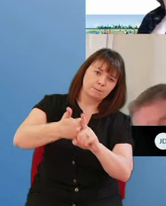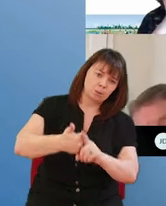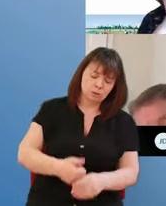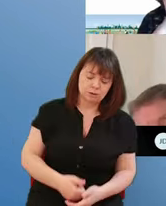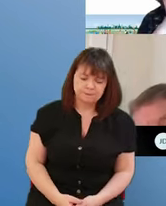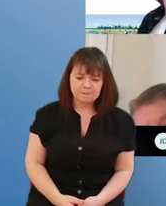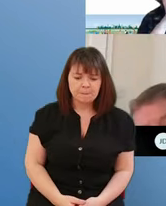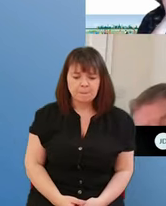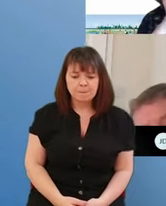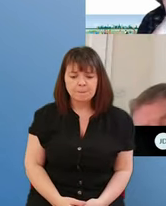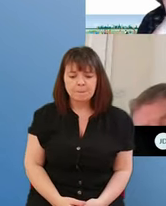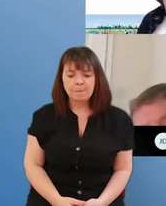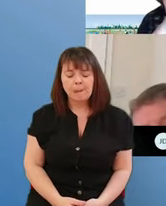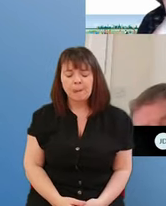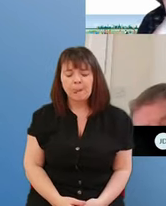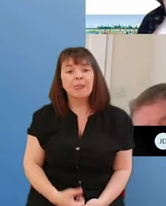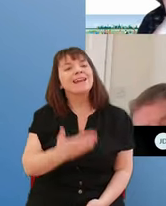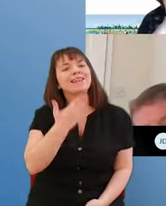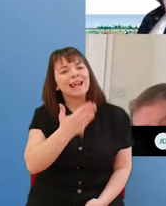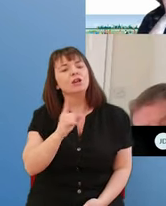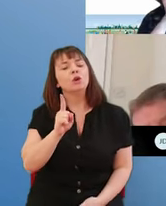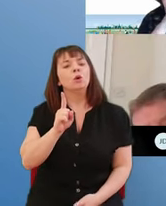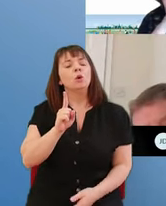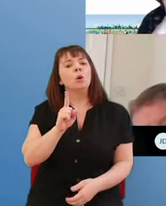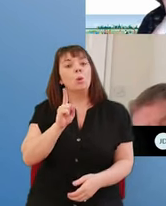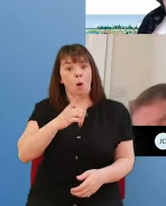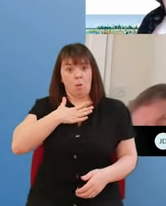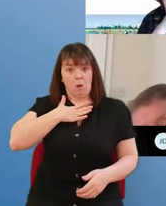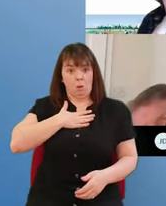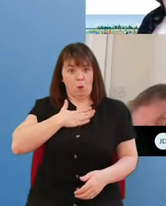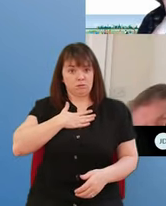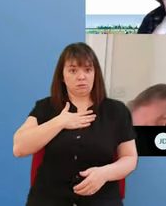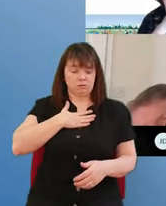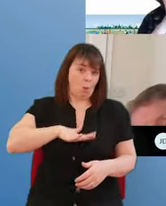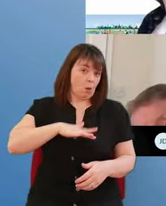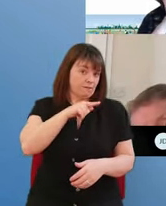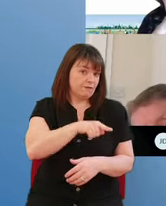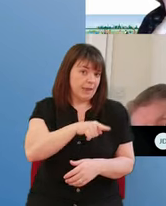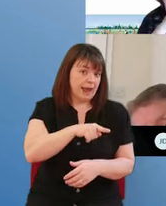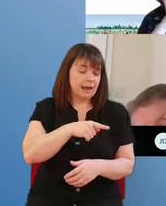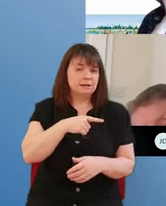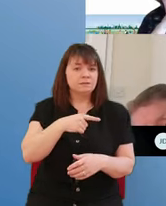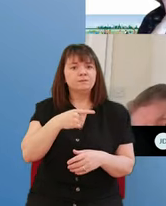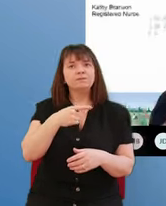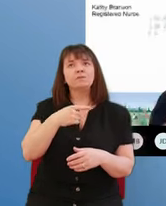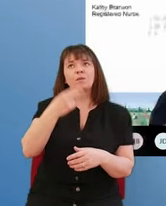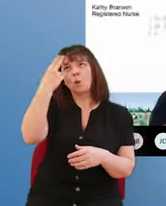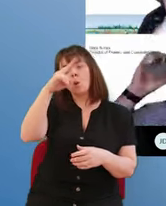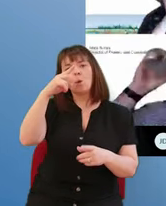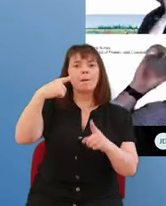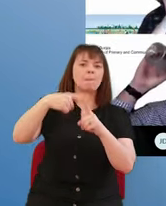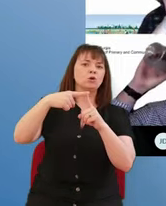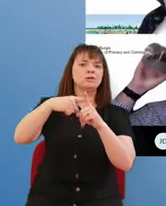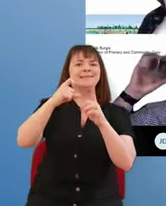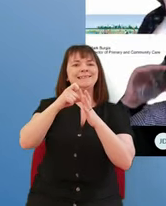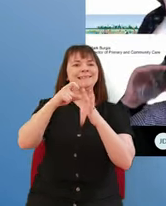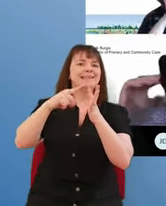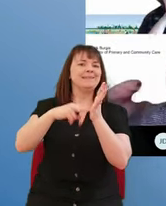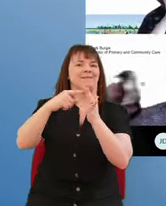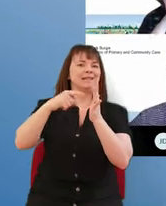a research tool that looks at the best performance in the locality, and what we do is we look to see what are the mechanisms, what are